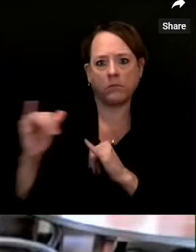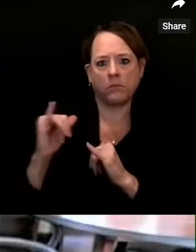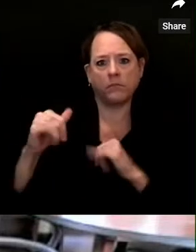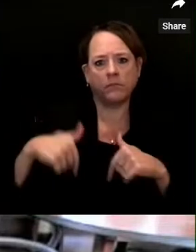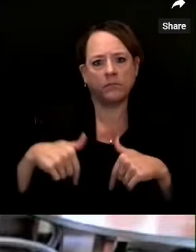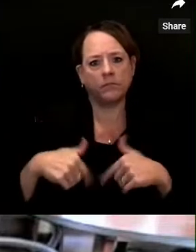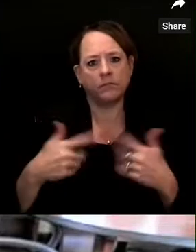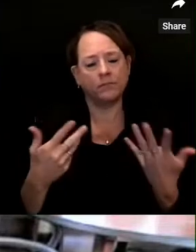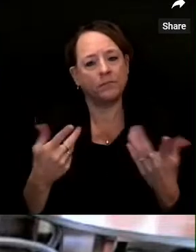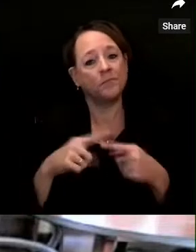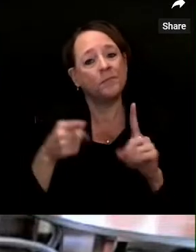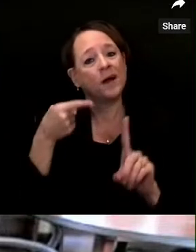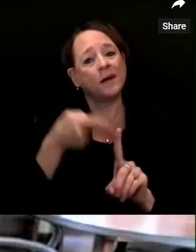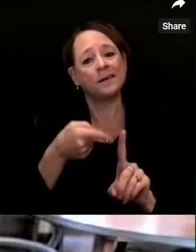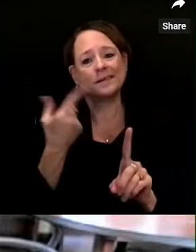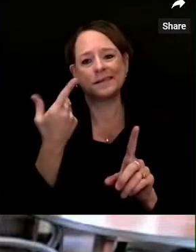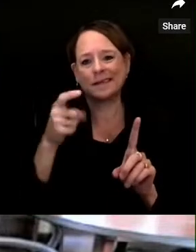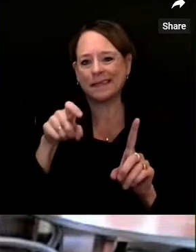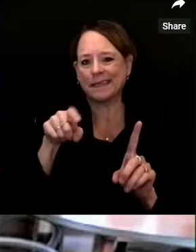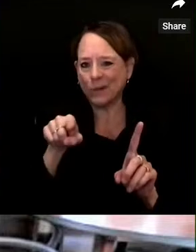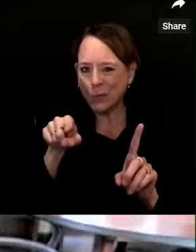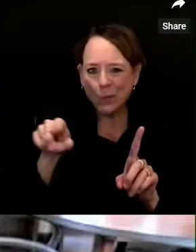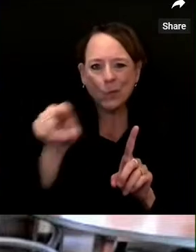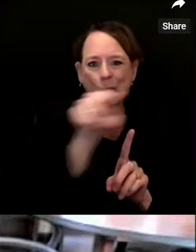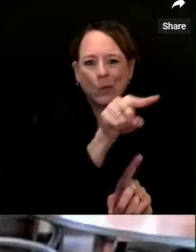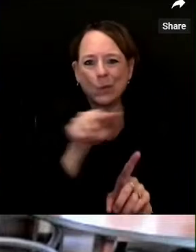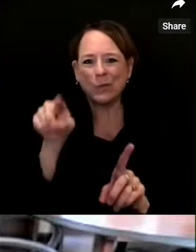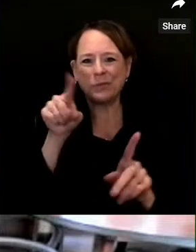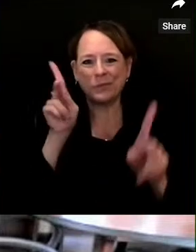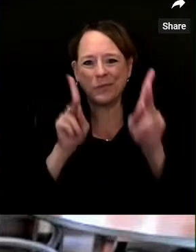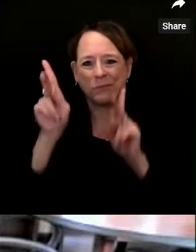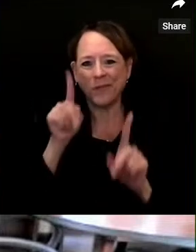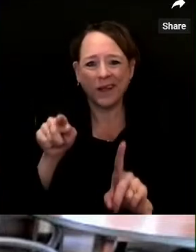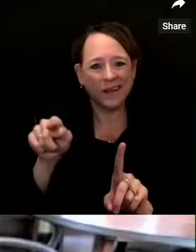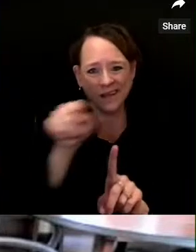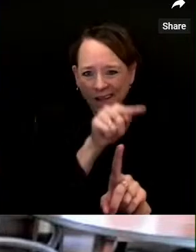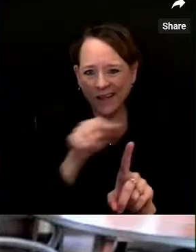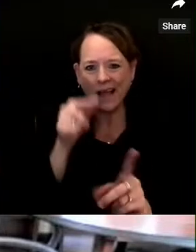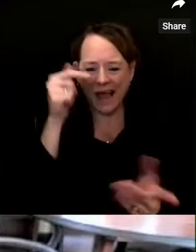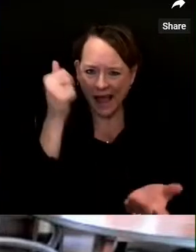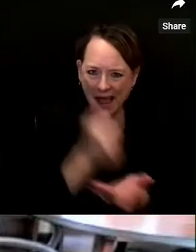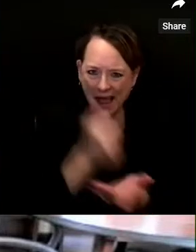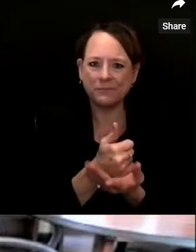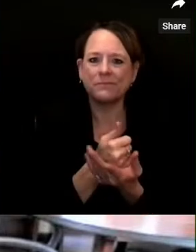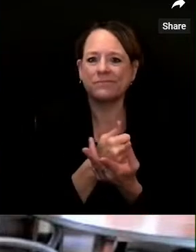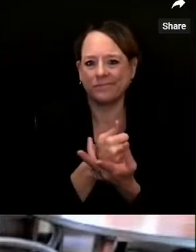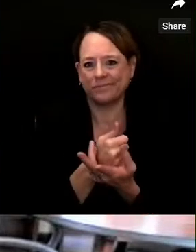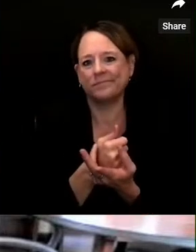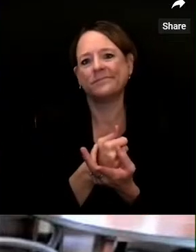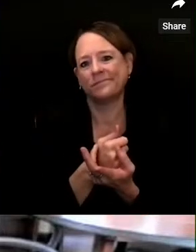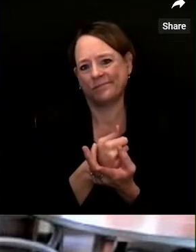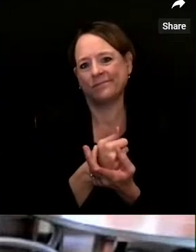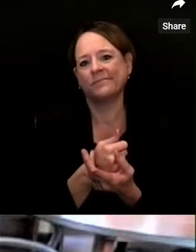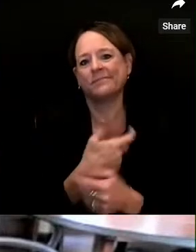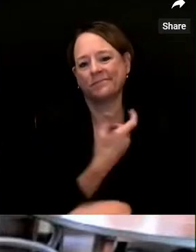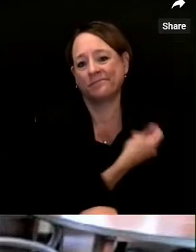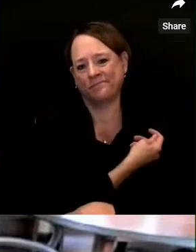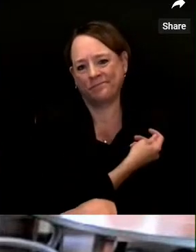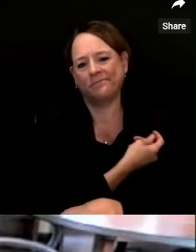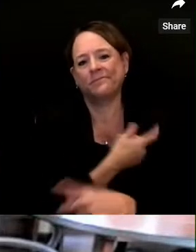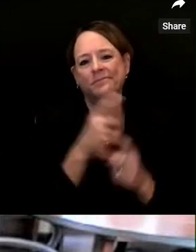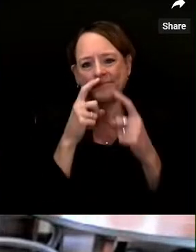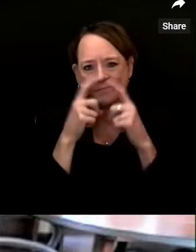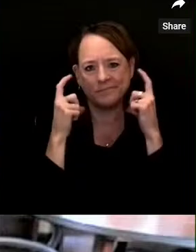get to that plateau and eventually a downward trend in new cases is to follow the steps that we know work, to